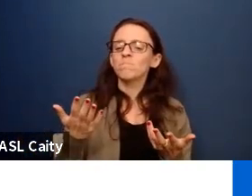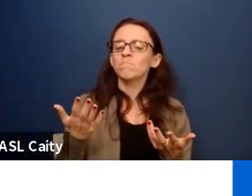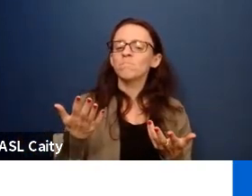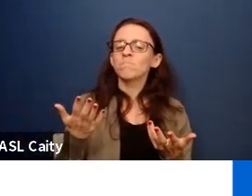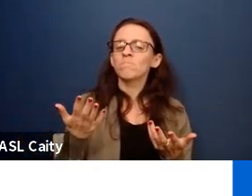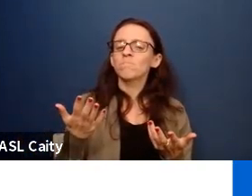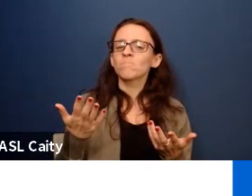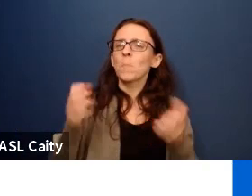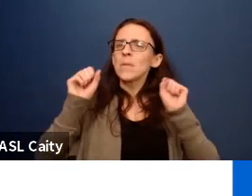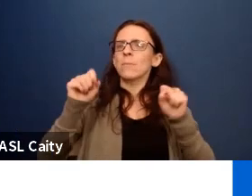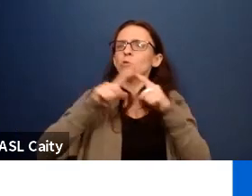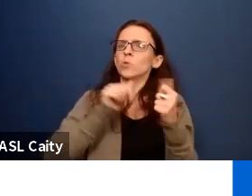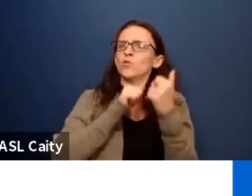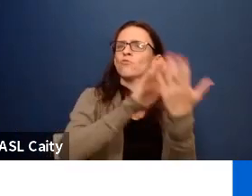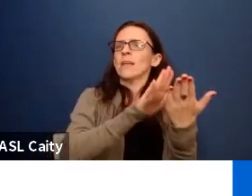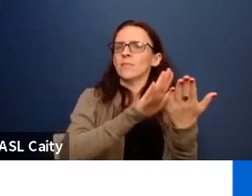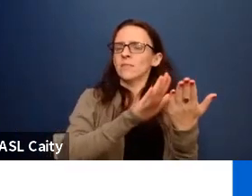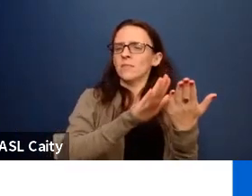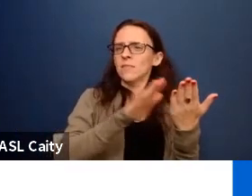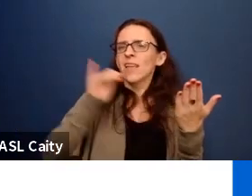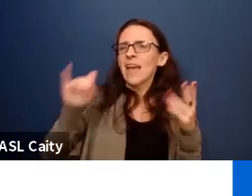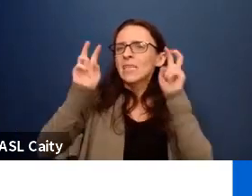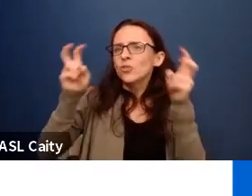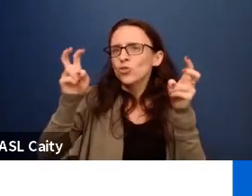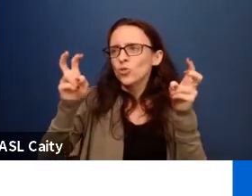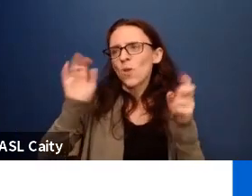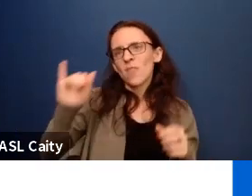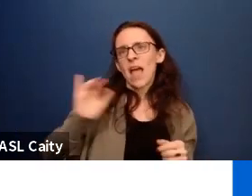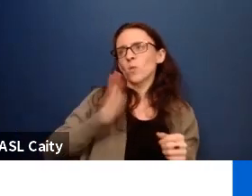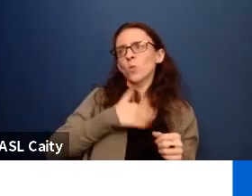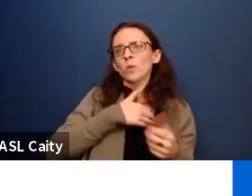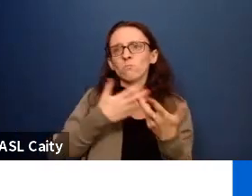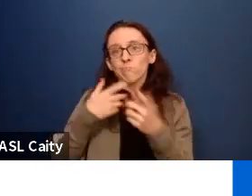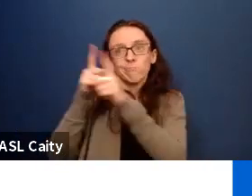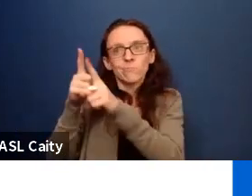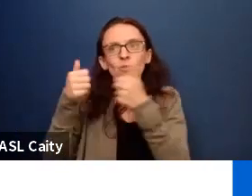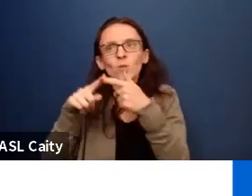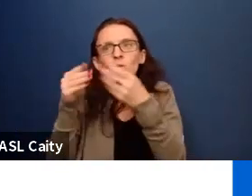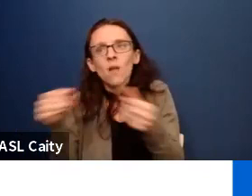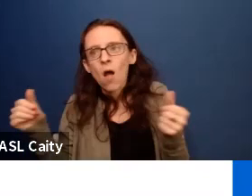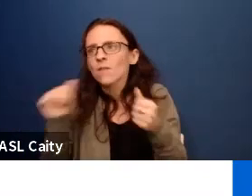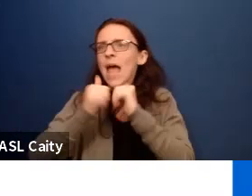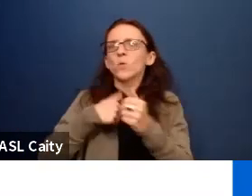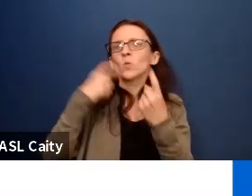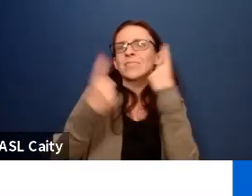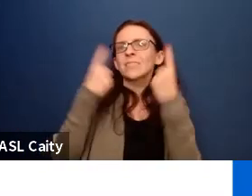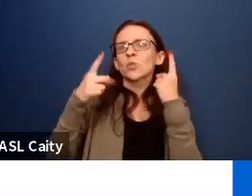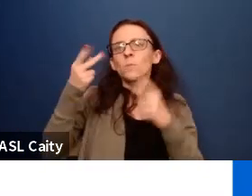address the, you know, the underlying issue we're trying to solve for with respect to public housing